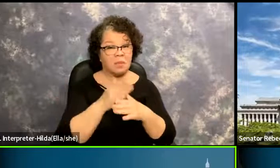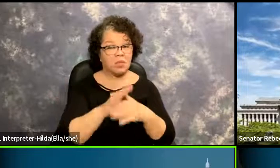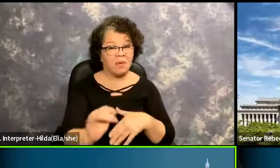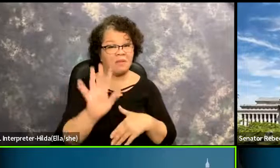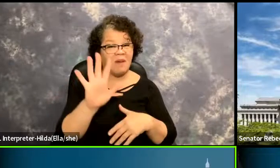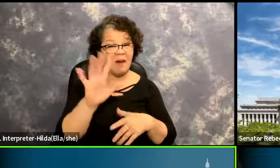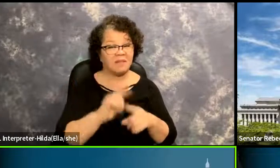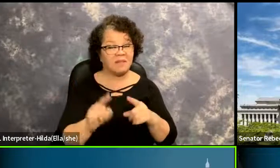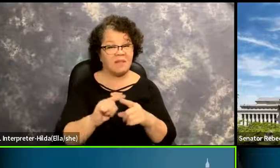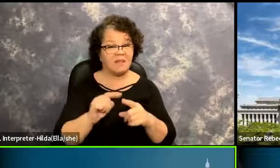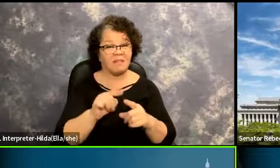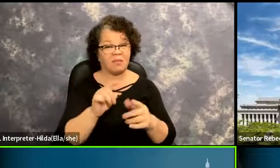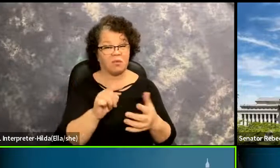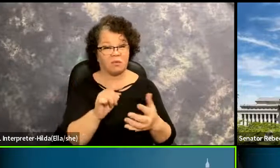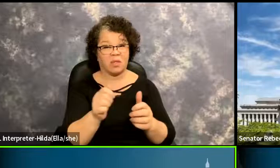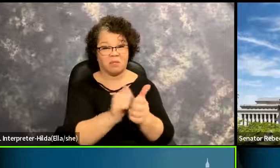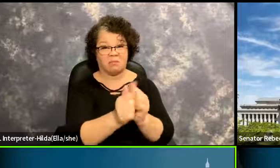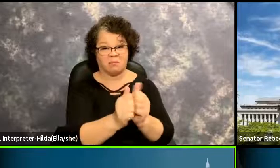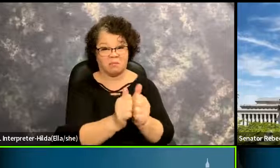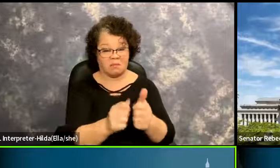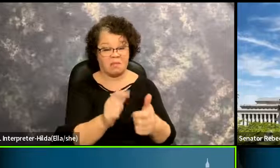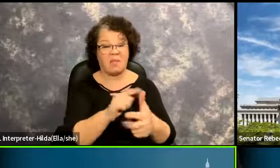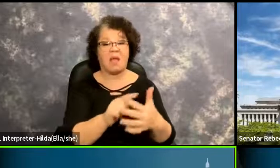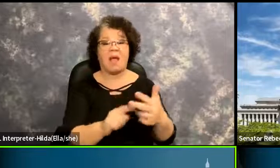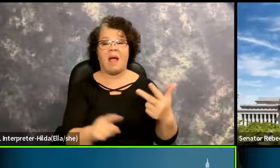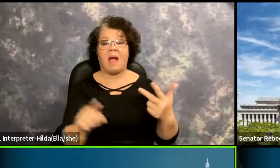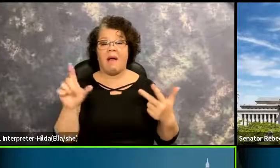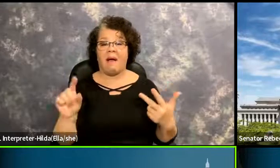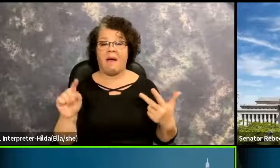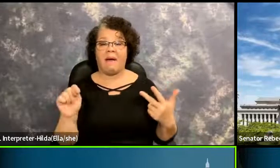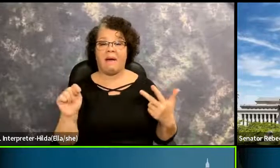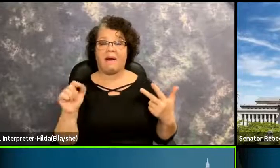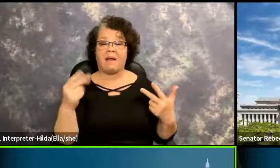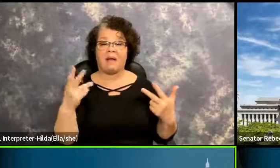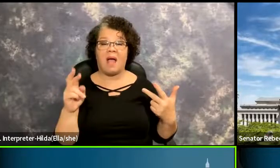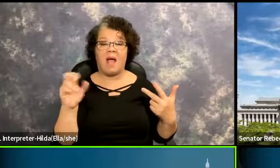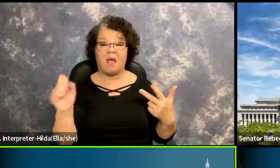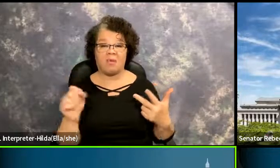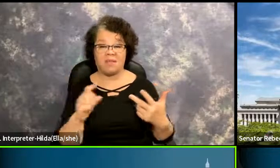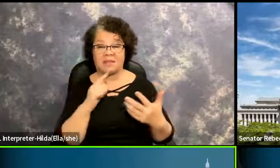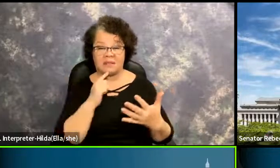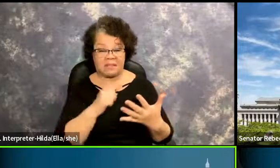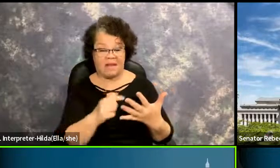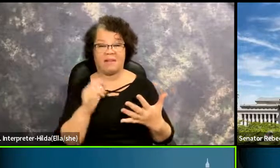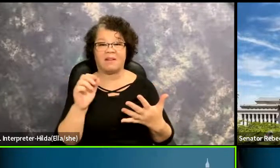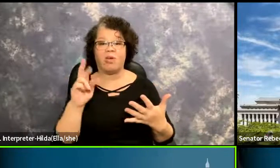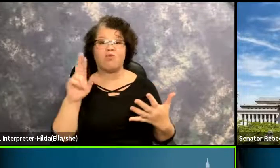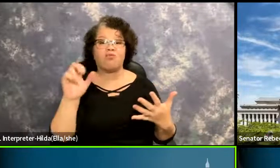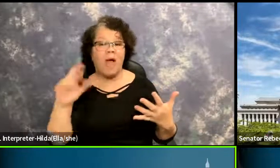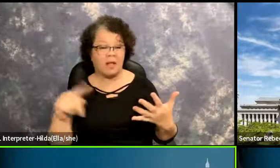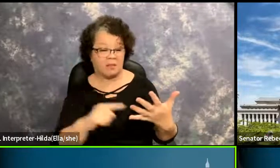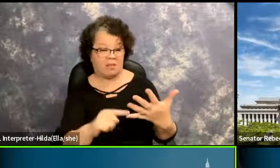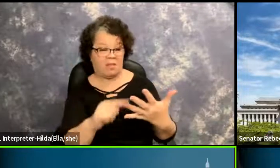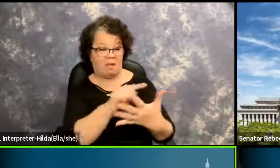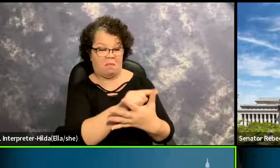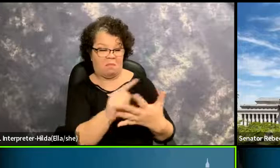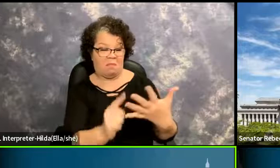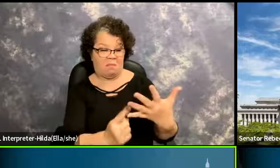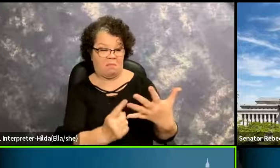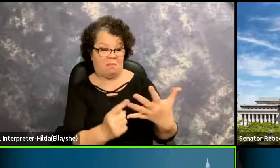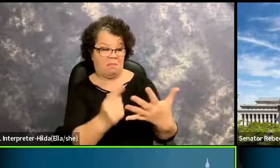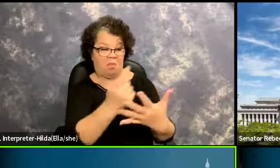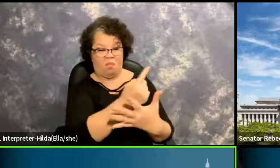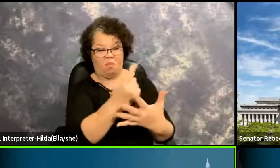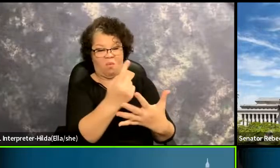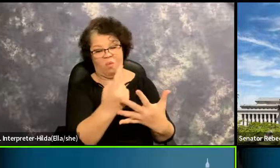electors, and Representative Harris-Talley ranked her five, and Senator Saldaña ranked